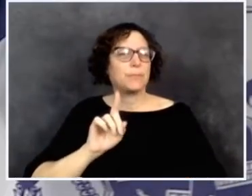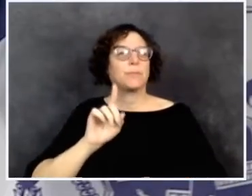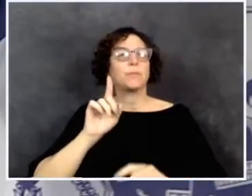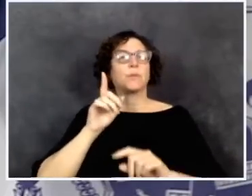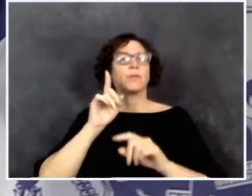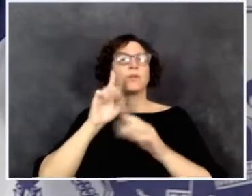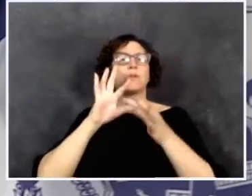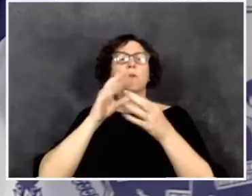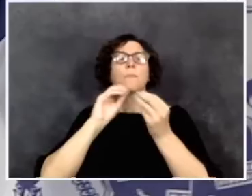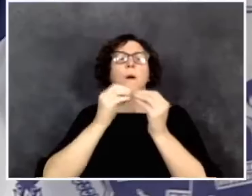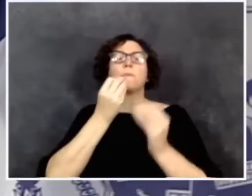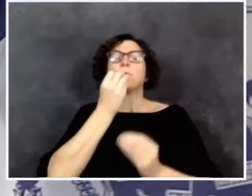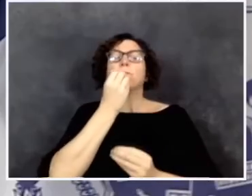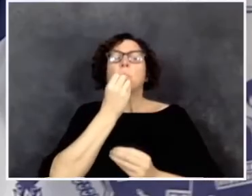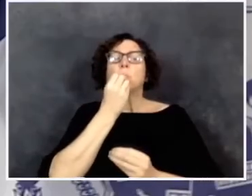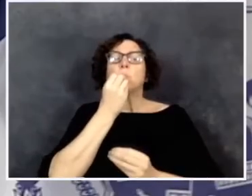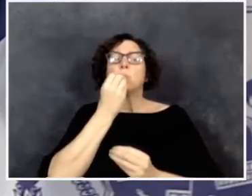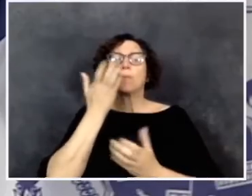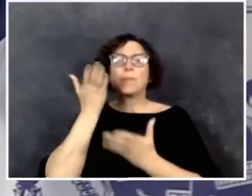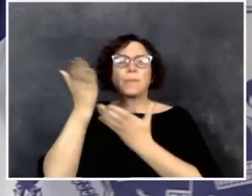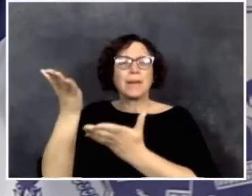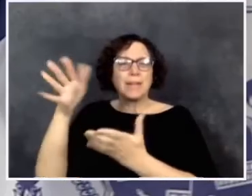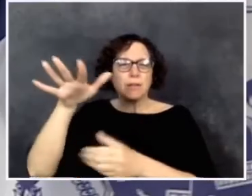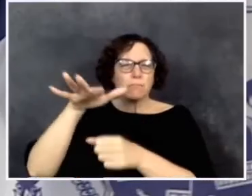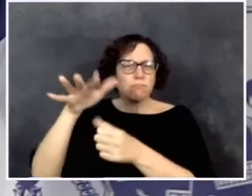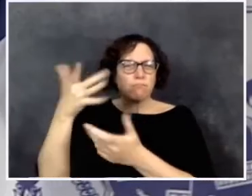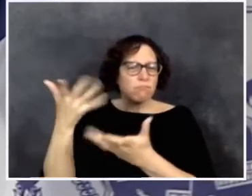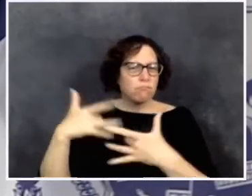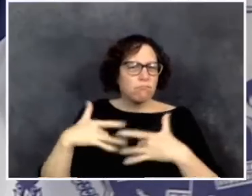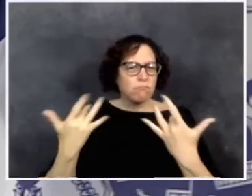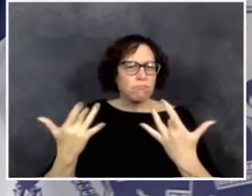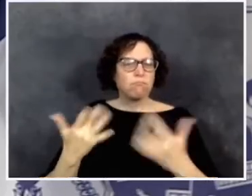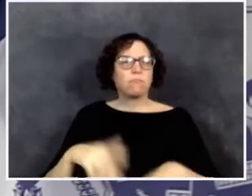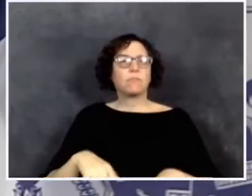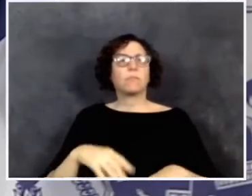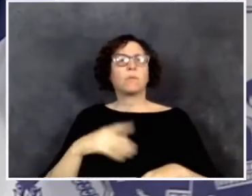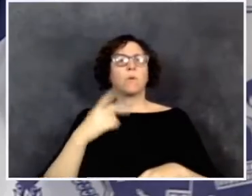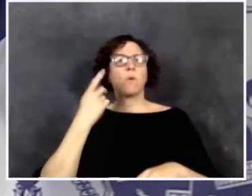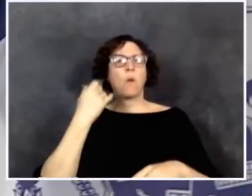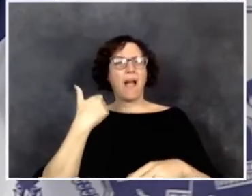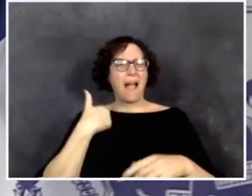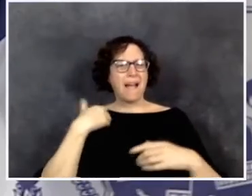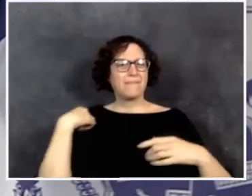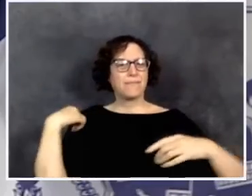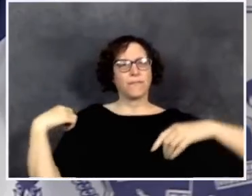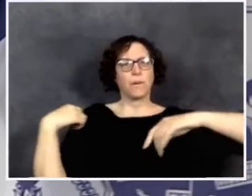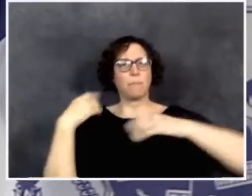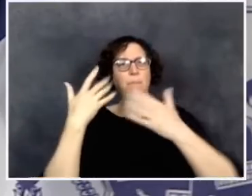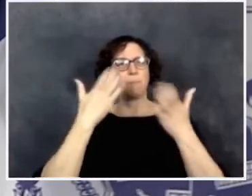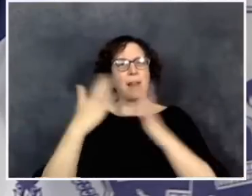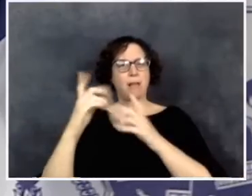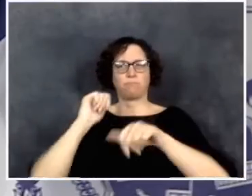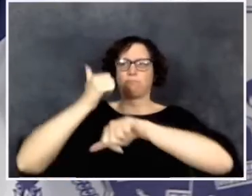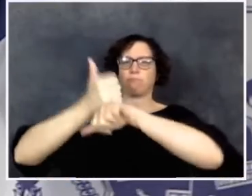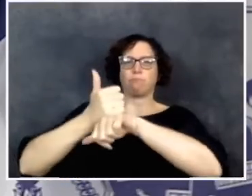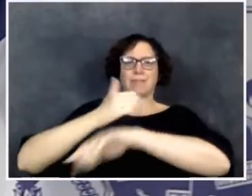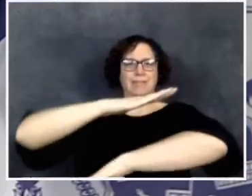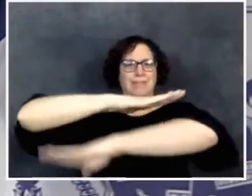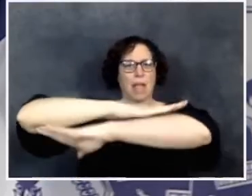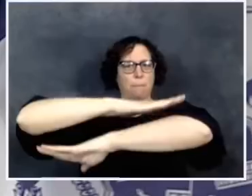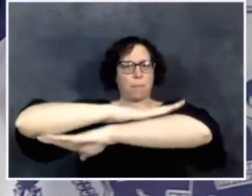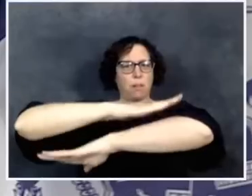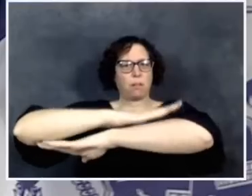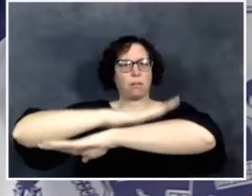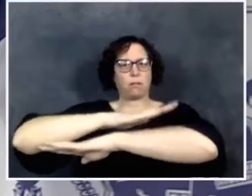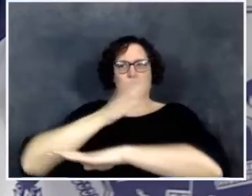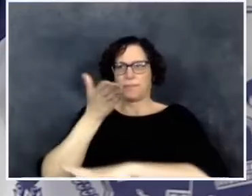to maybe open, maybe have a desk there for people who want to, connect and have had issues with 311? These people said that they